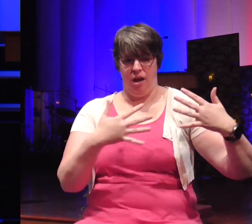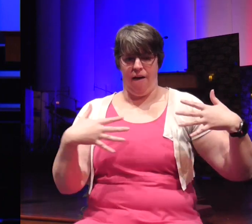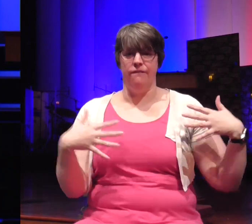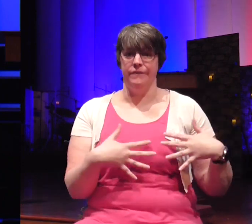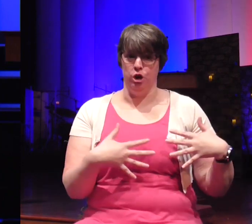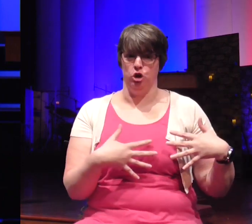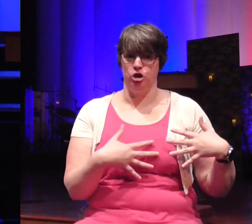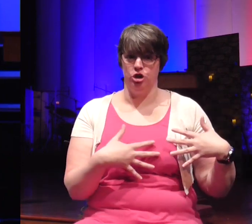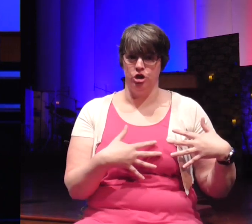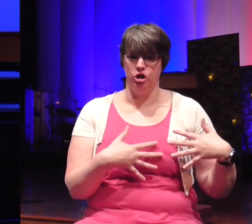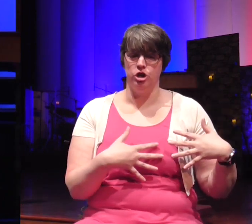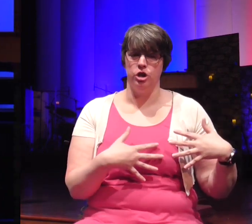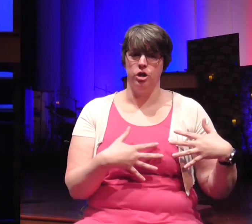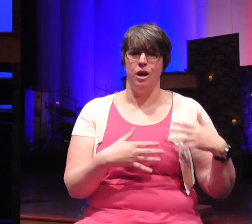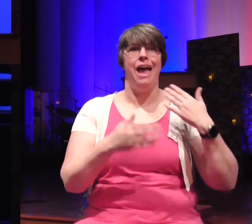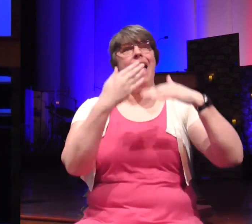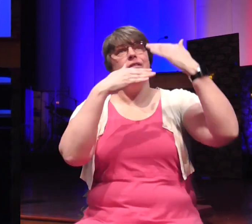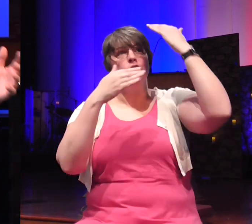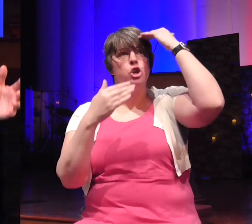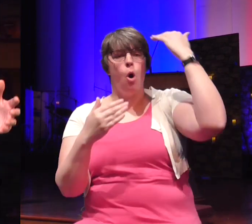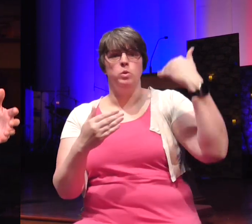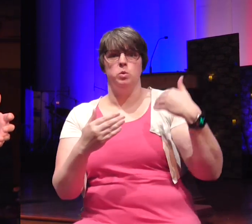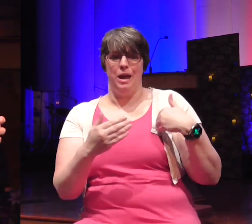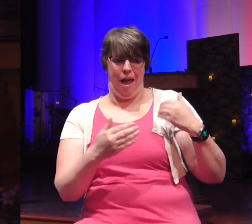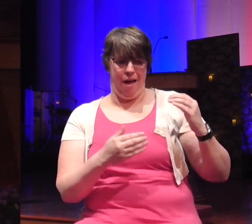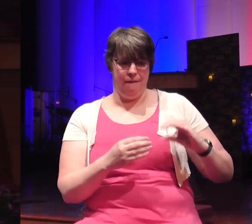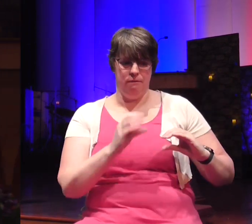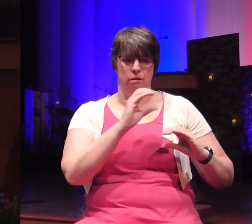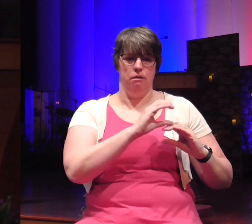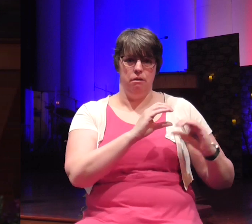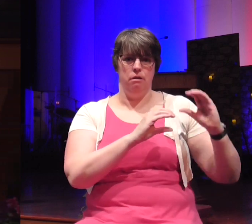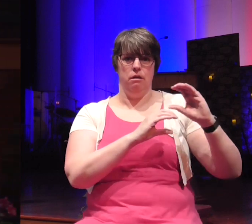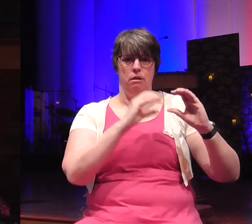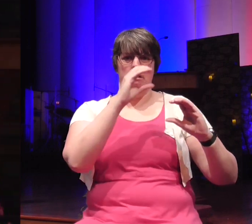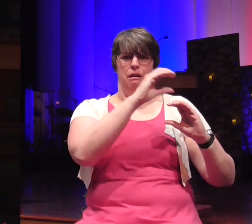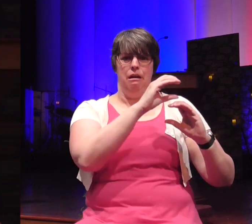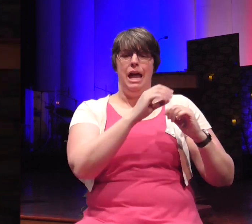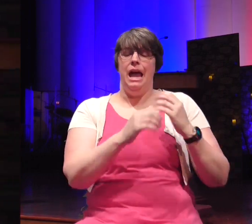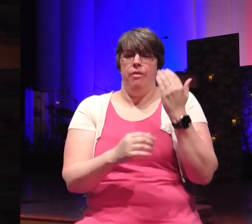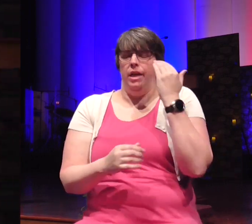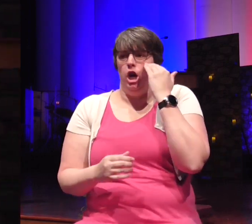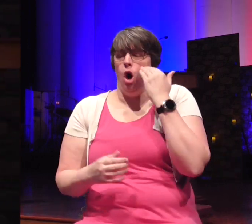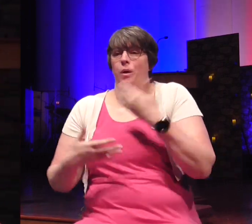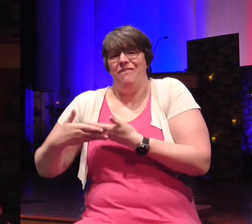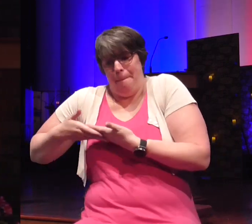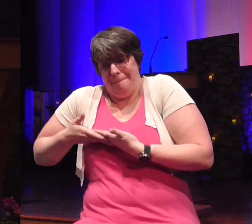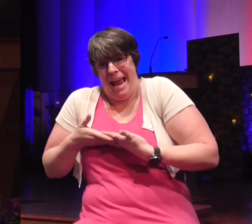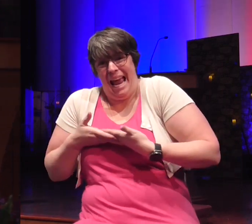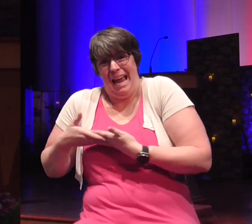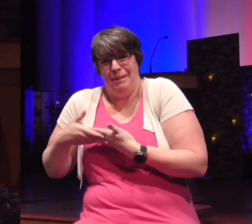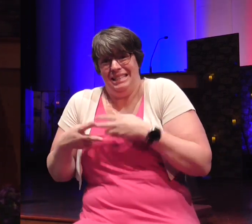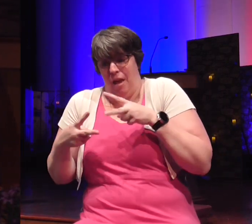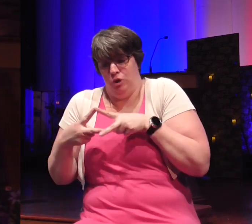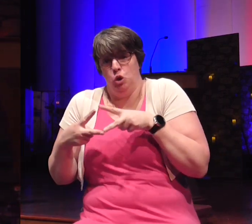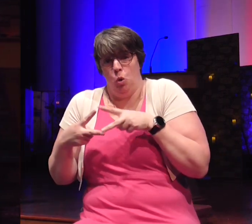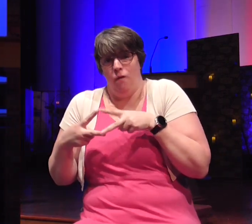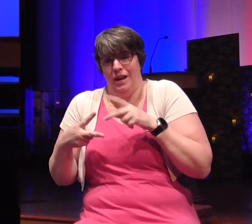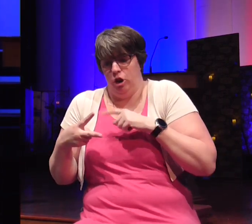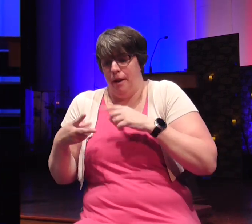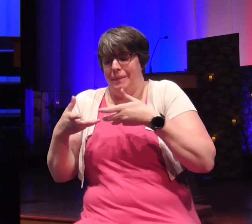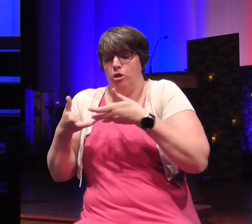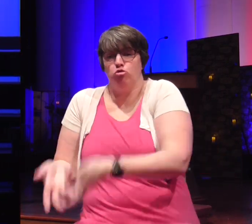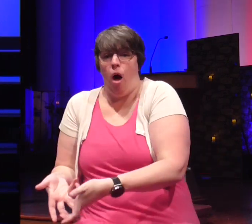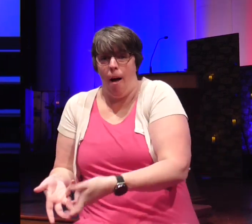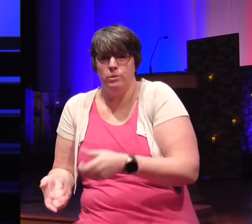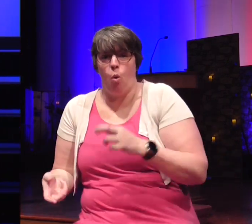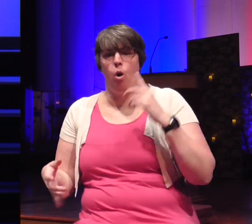heaven knows we pile up fear after fear after fear. Even infants, they say, have 2 fears, the fear of being dropped or the fear of loud noises. But